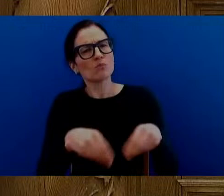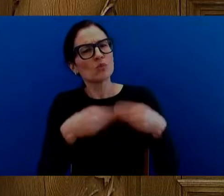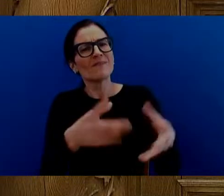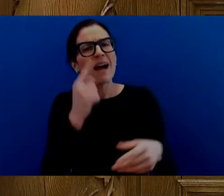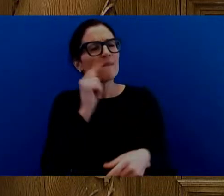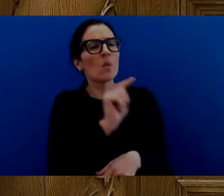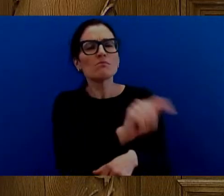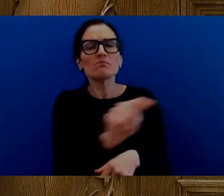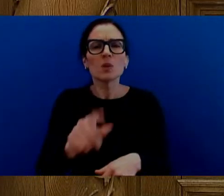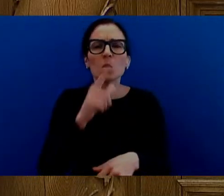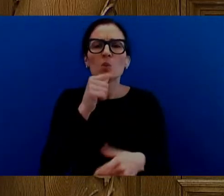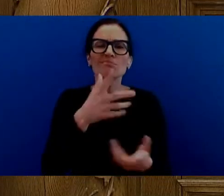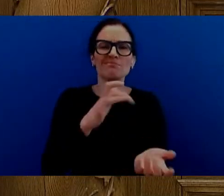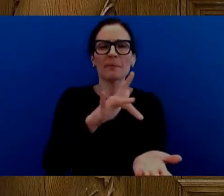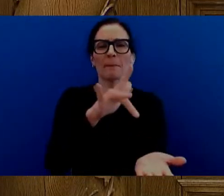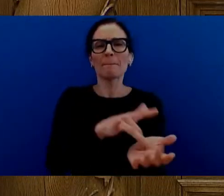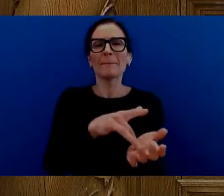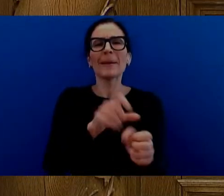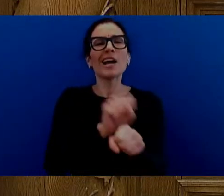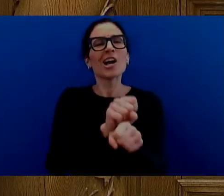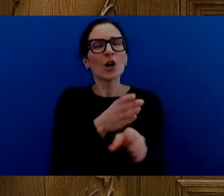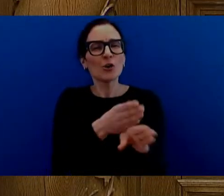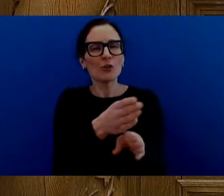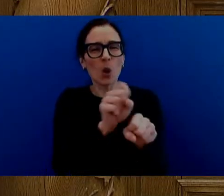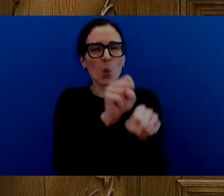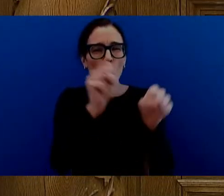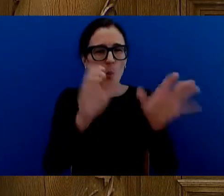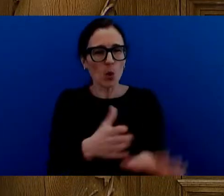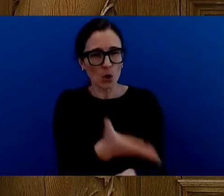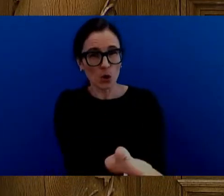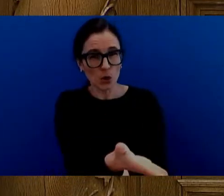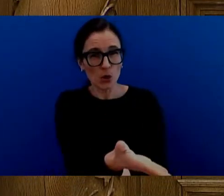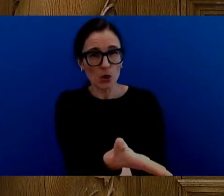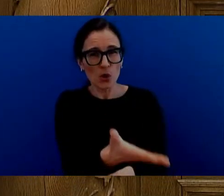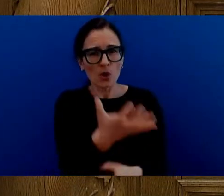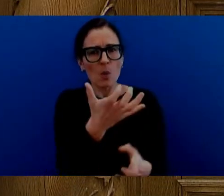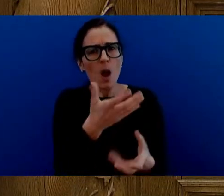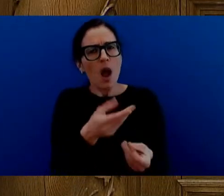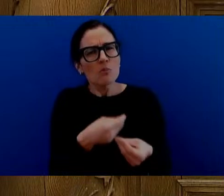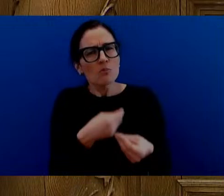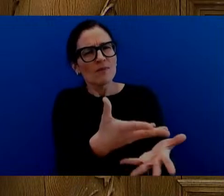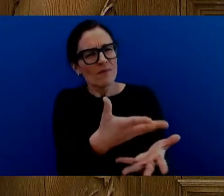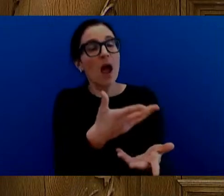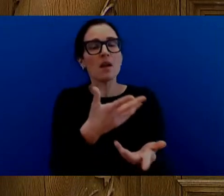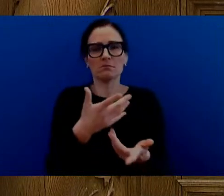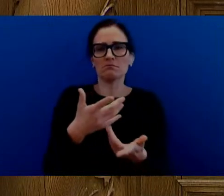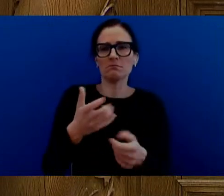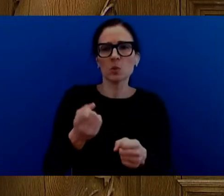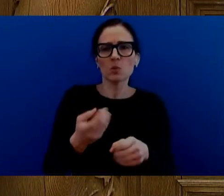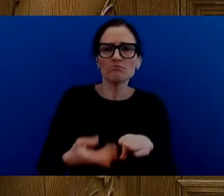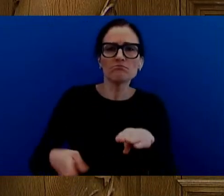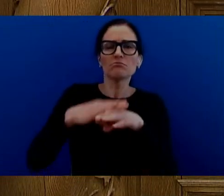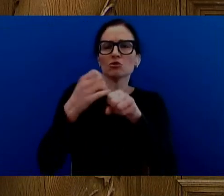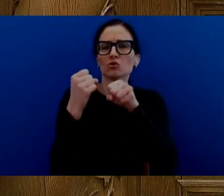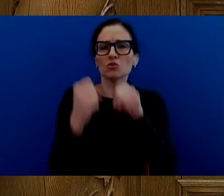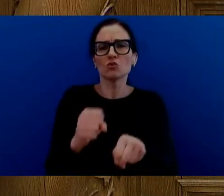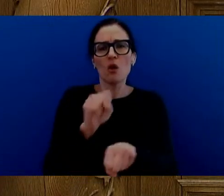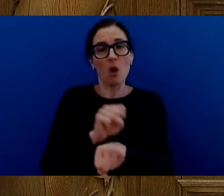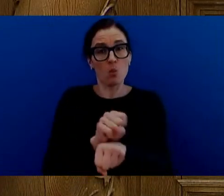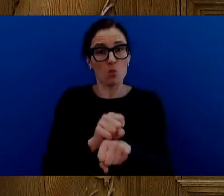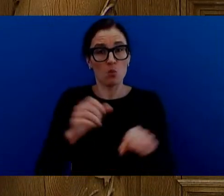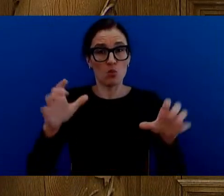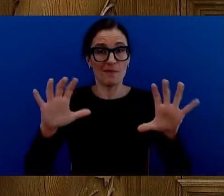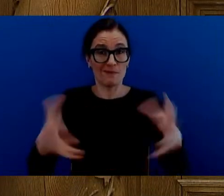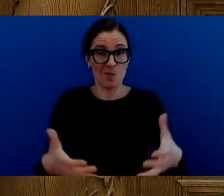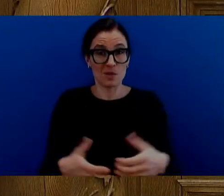our workforce's productivity. Ultimately, we know we cannot claim our economy is truly working